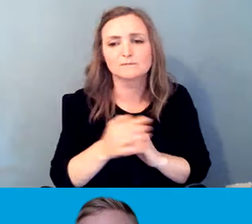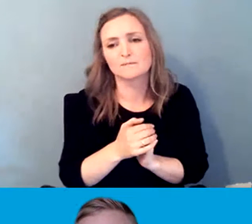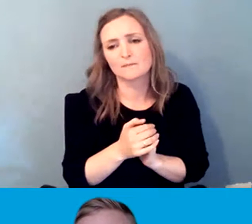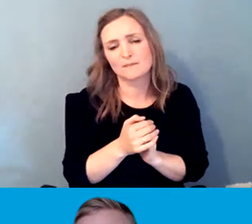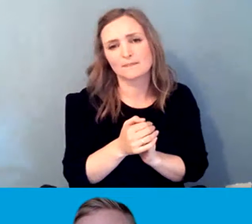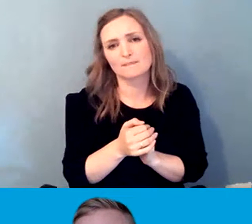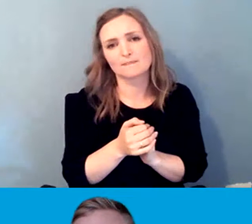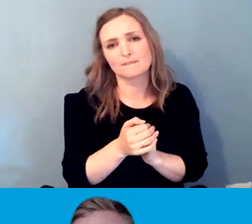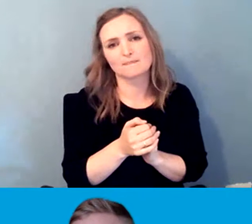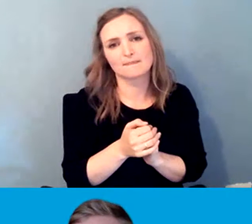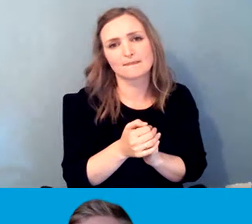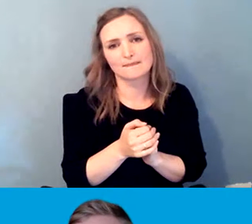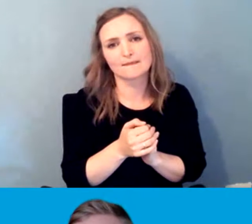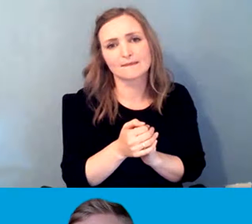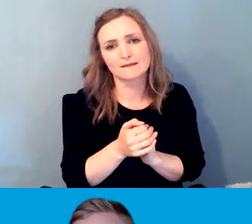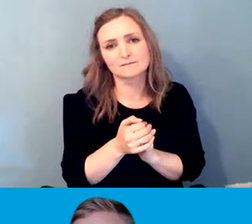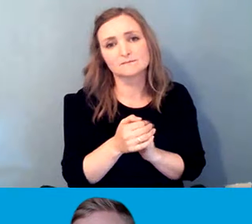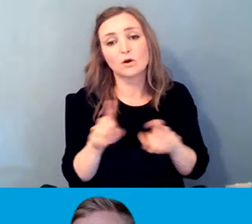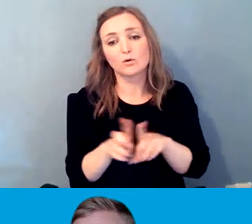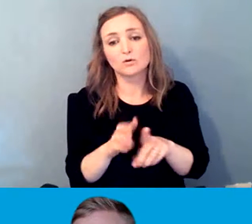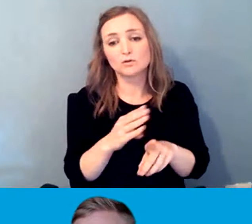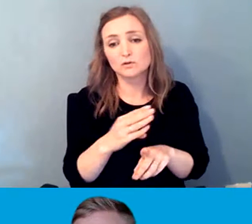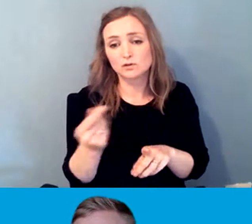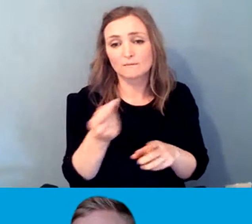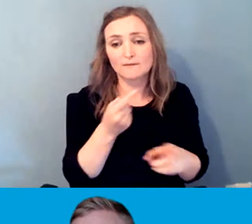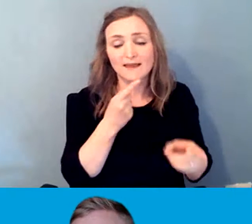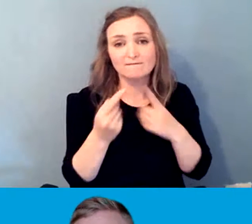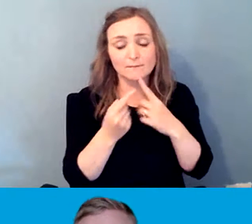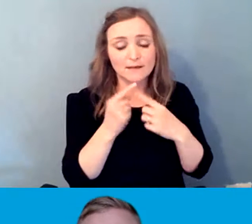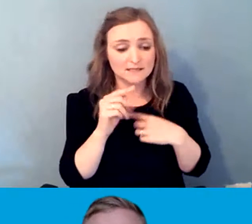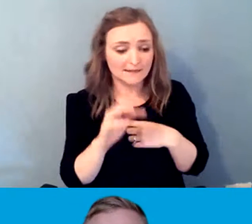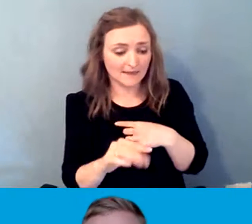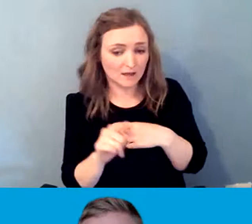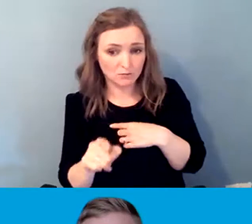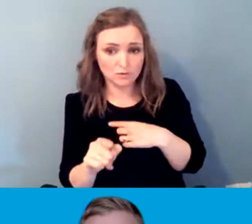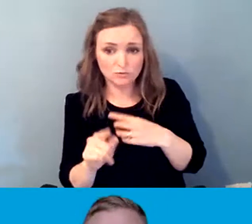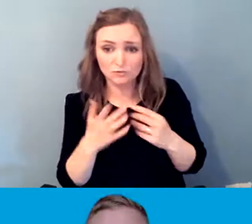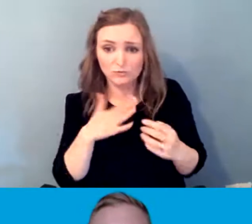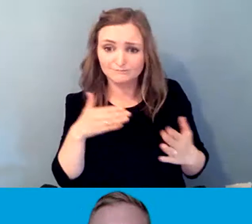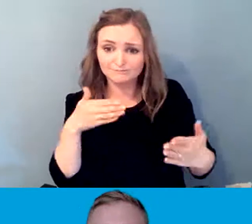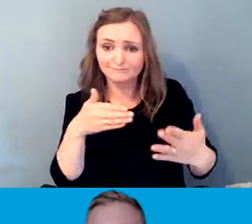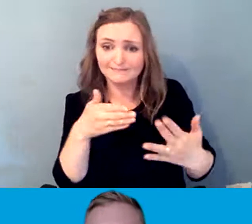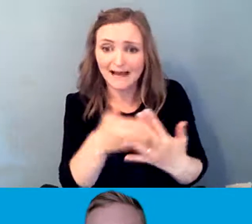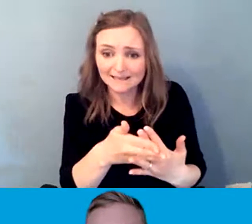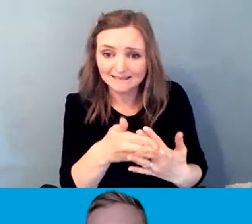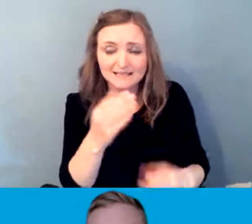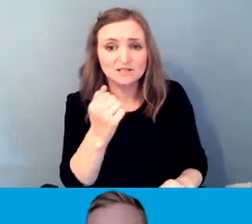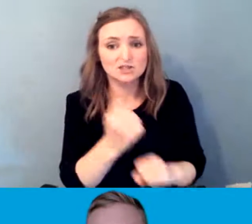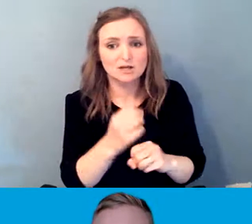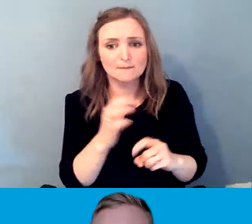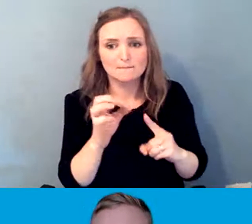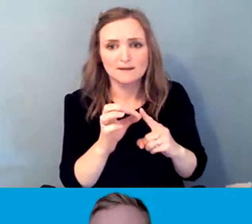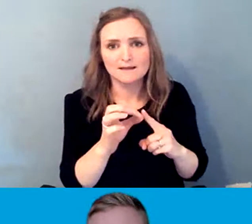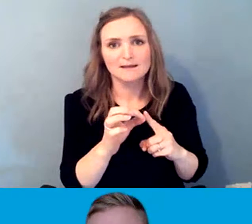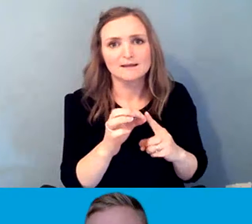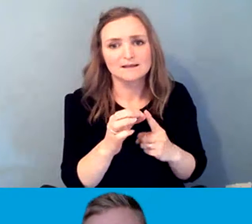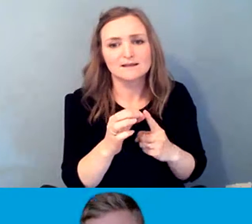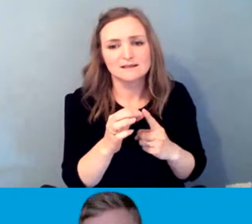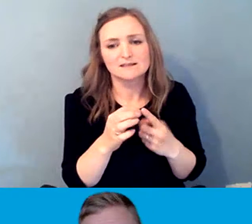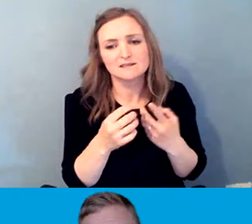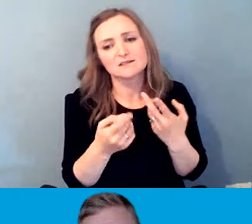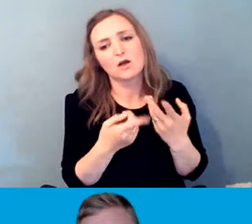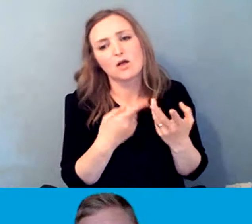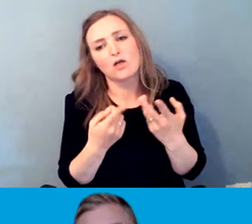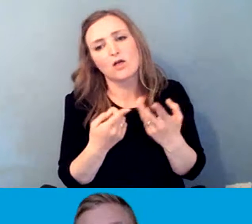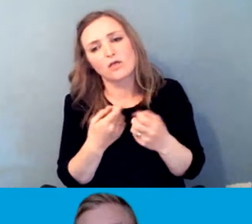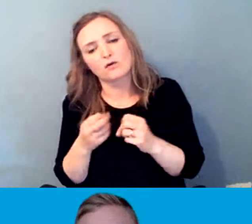point of accessing GPs, that there are alternative, and I'm coming away a little bit, I appreciate, from the